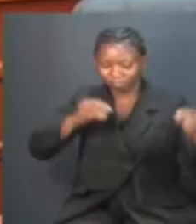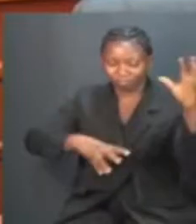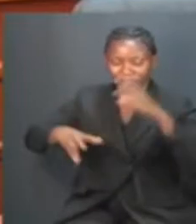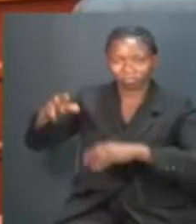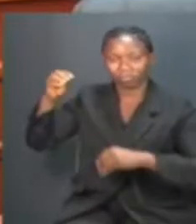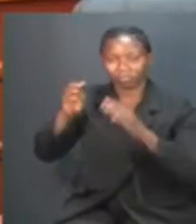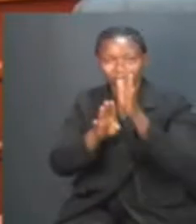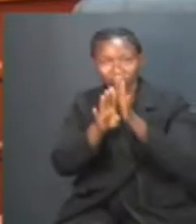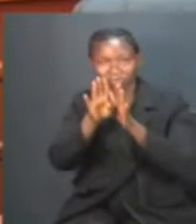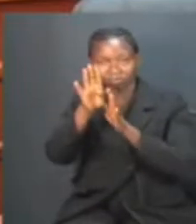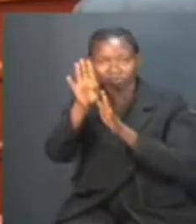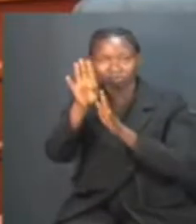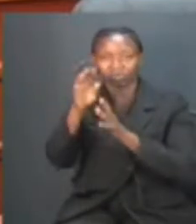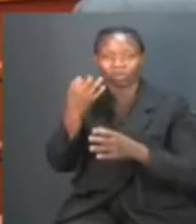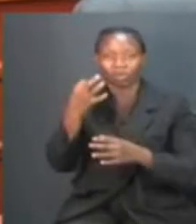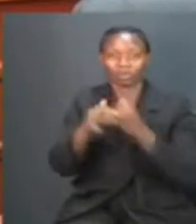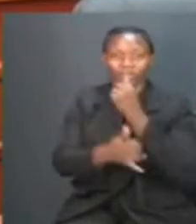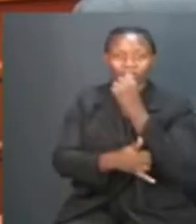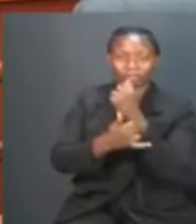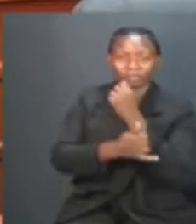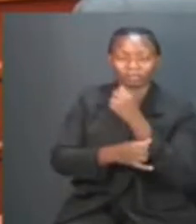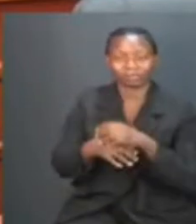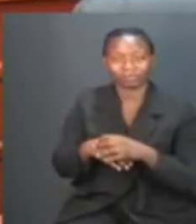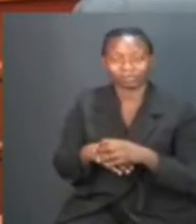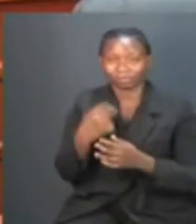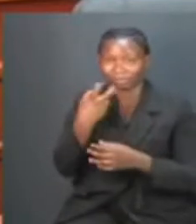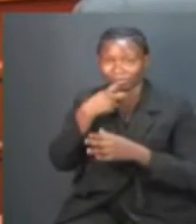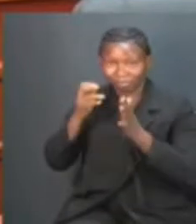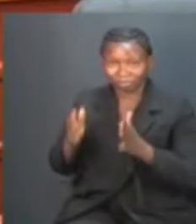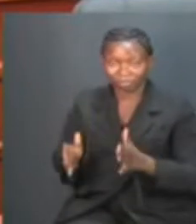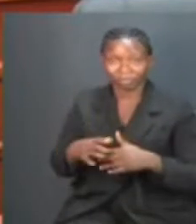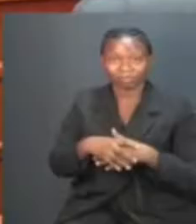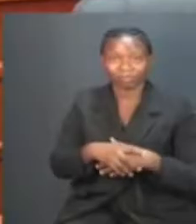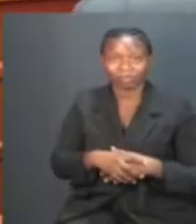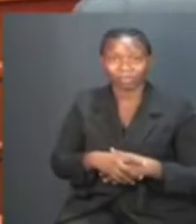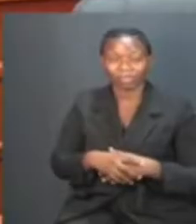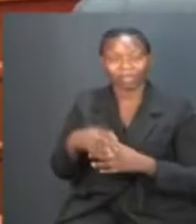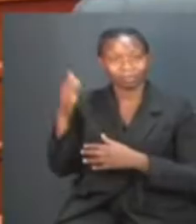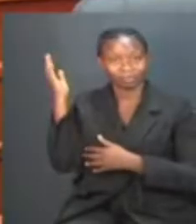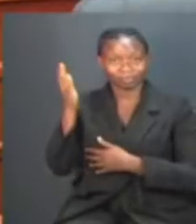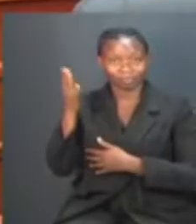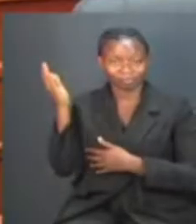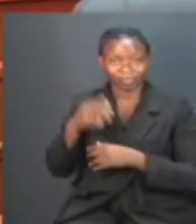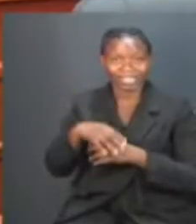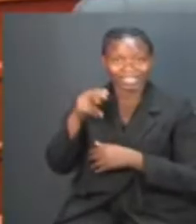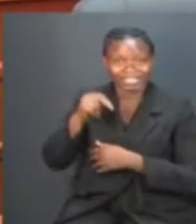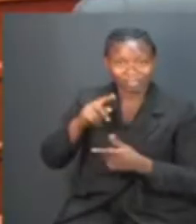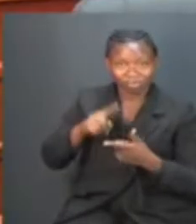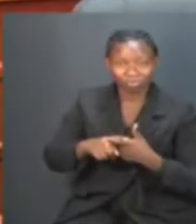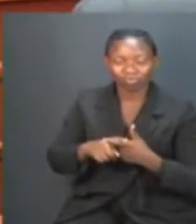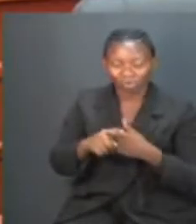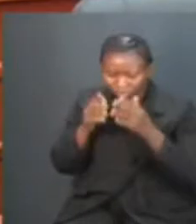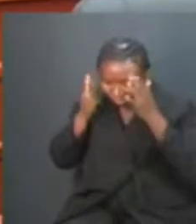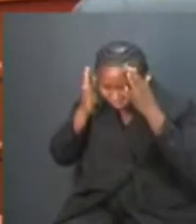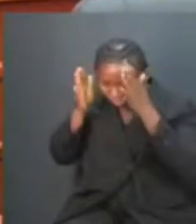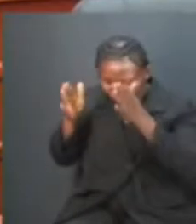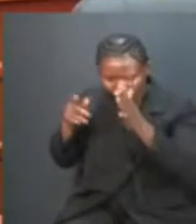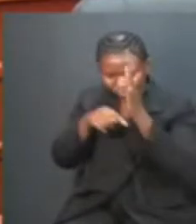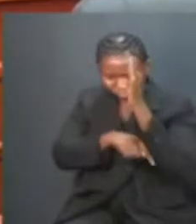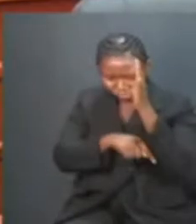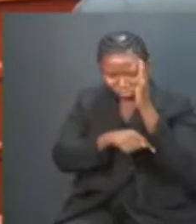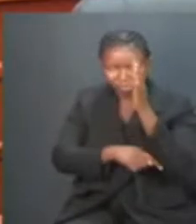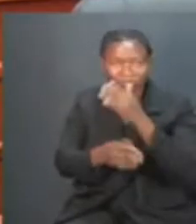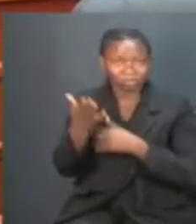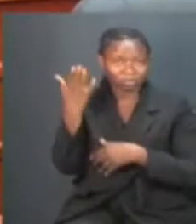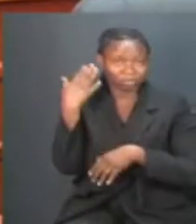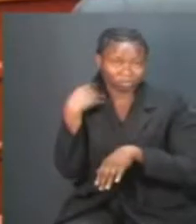gross domestic product of our country. And so, Mr. Speaker, this statement really needs to be looked at seriously. The last time